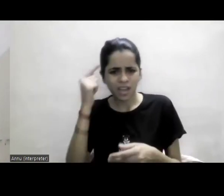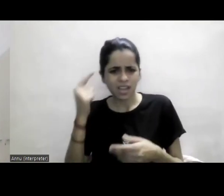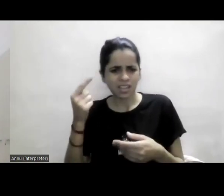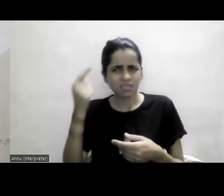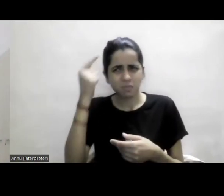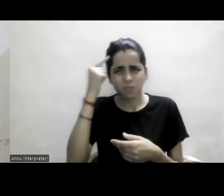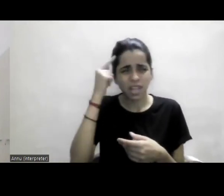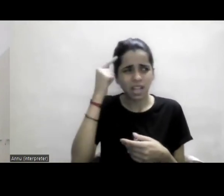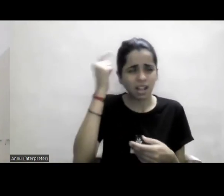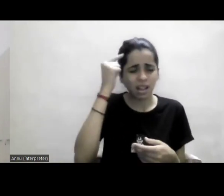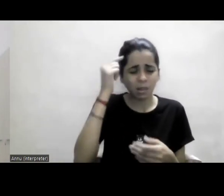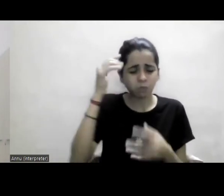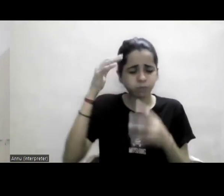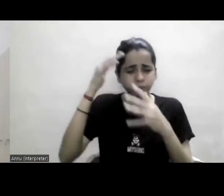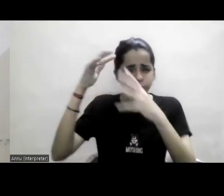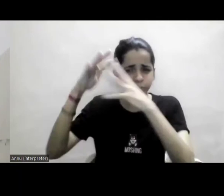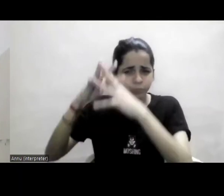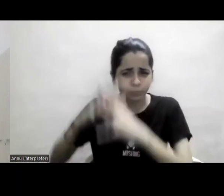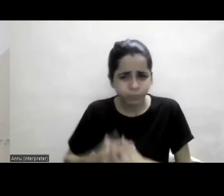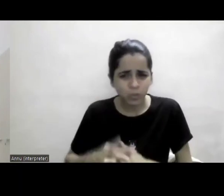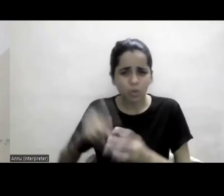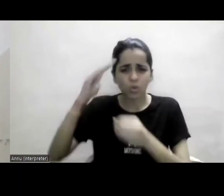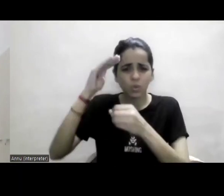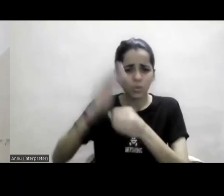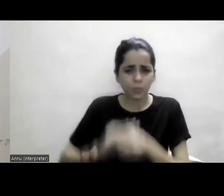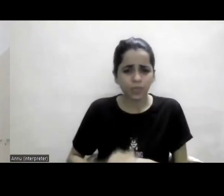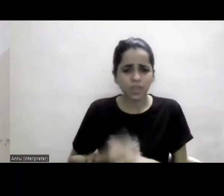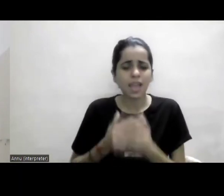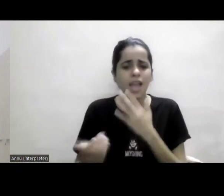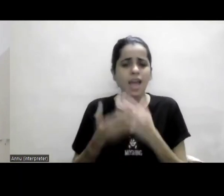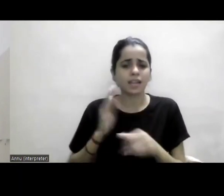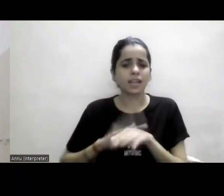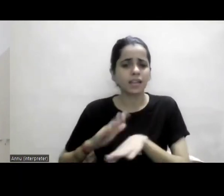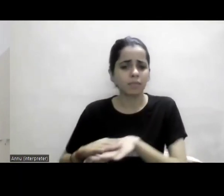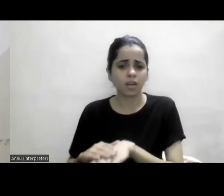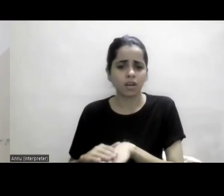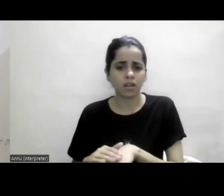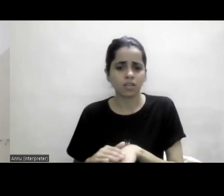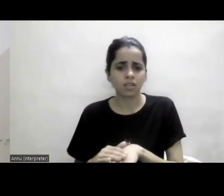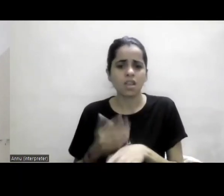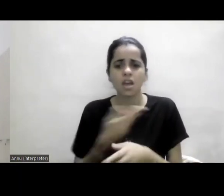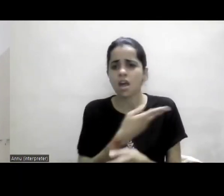something differently? Anyone, any experiences that you would like to share?